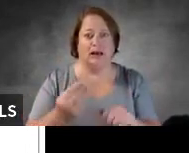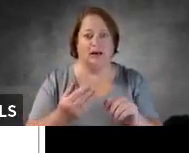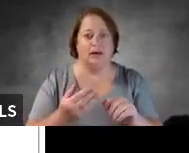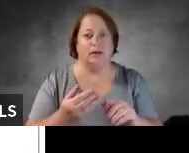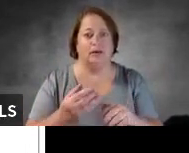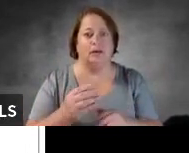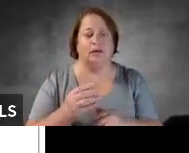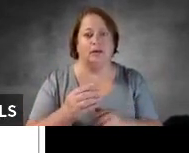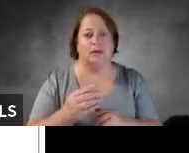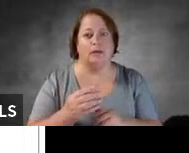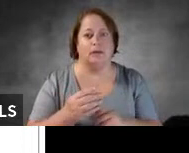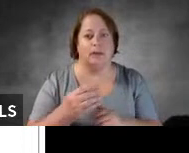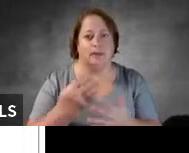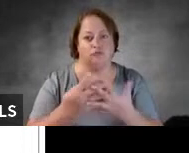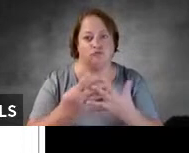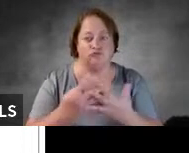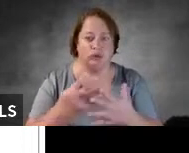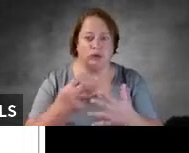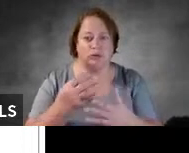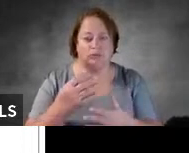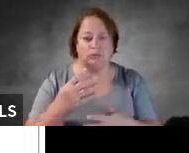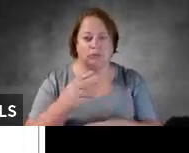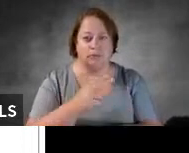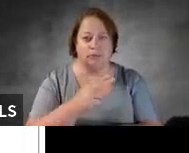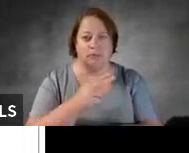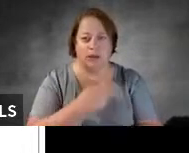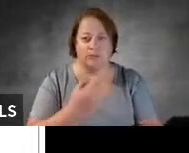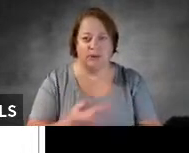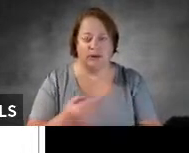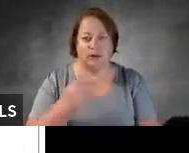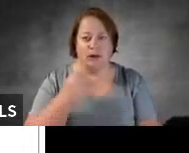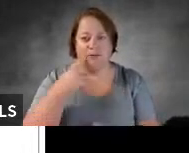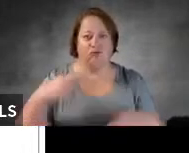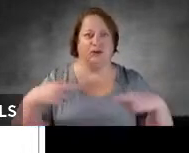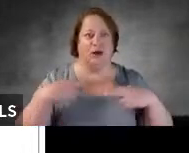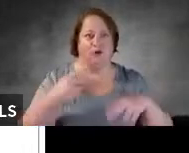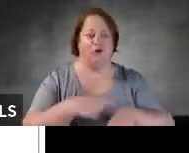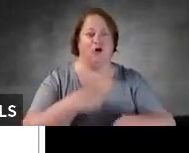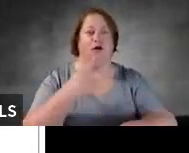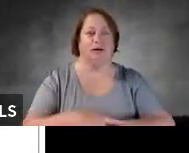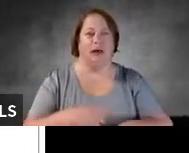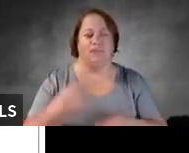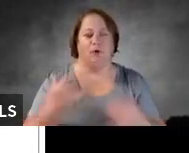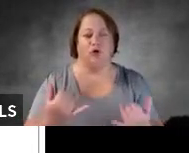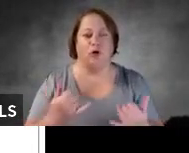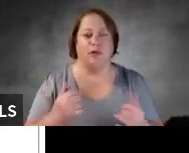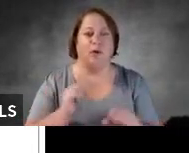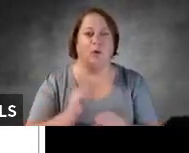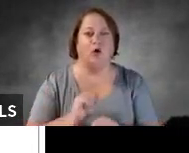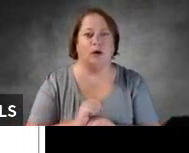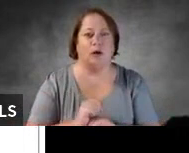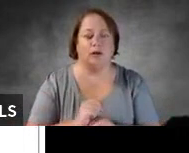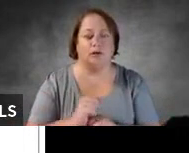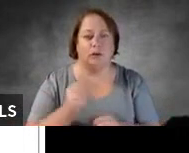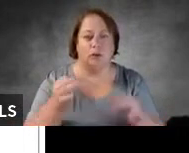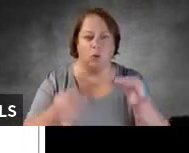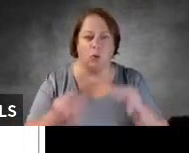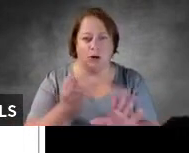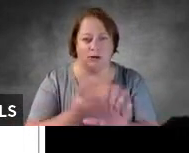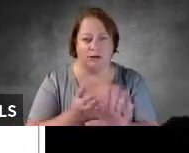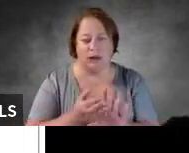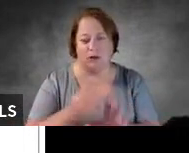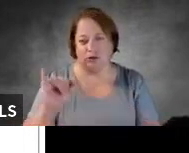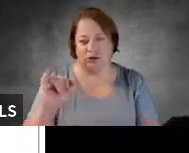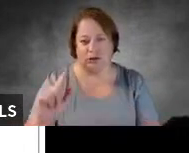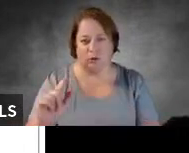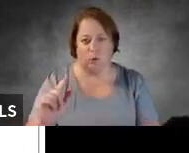Secure Hospital. Been retired way long. And currently work as the court psychologist over in